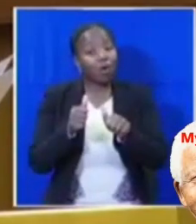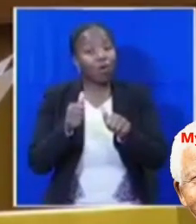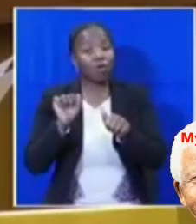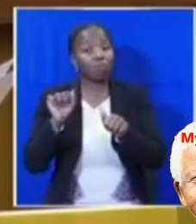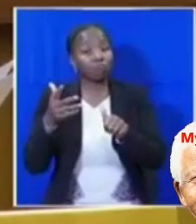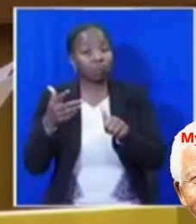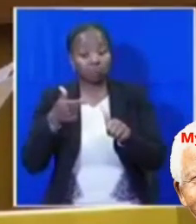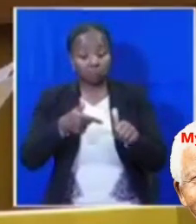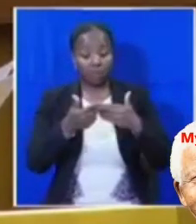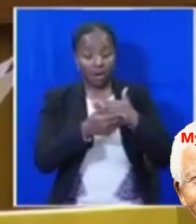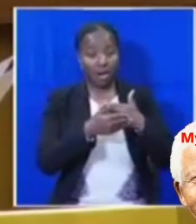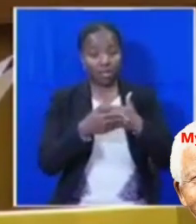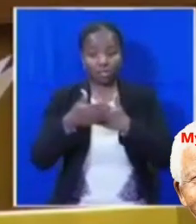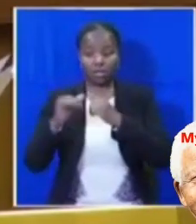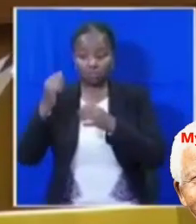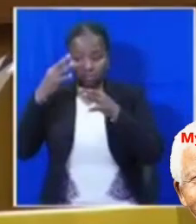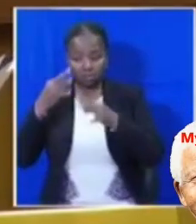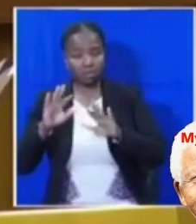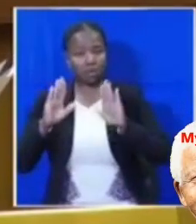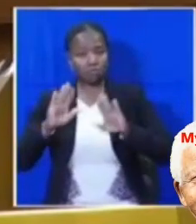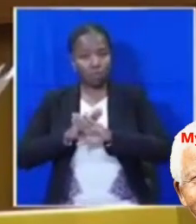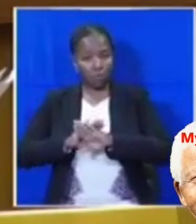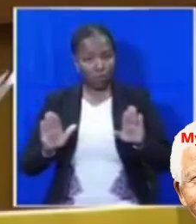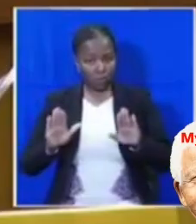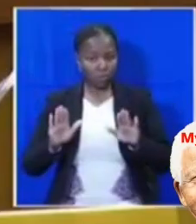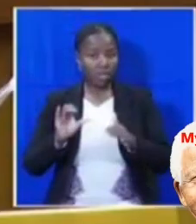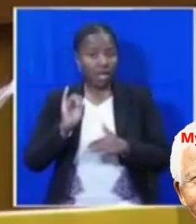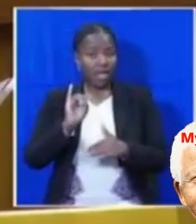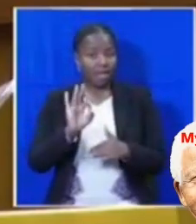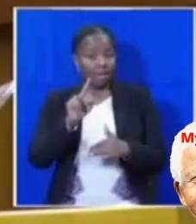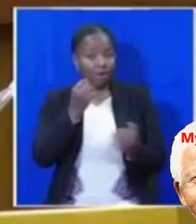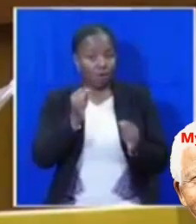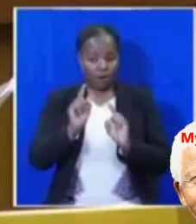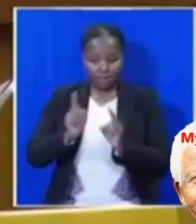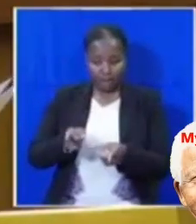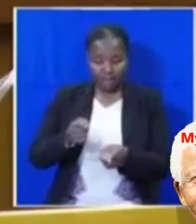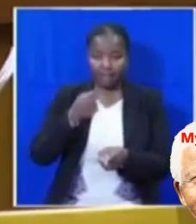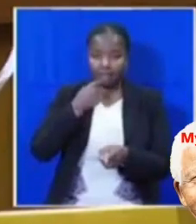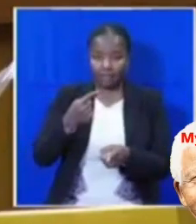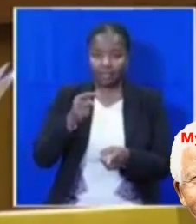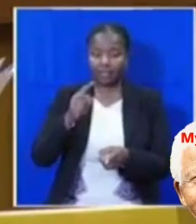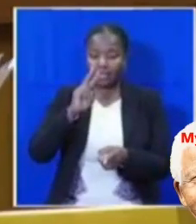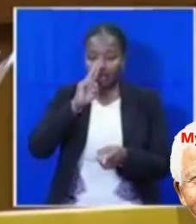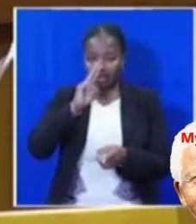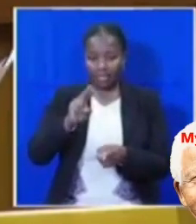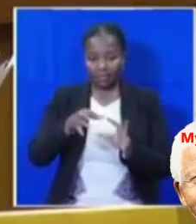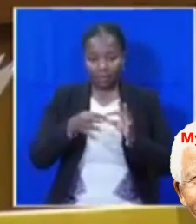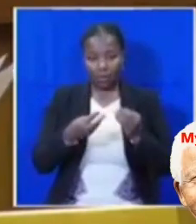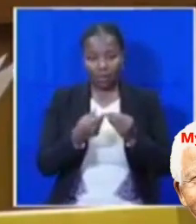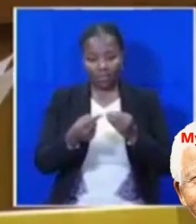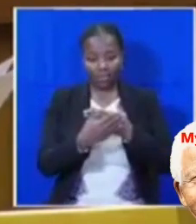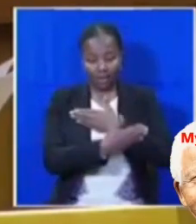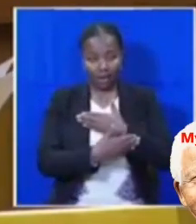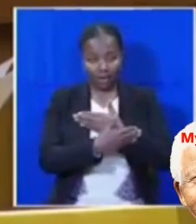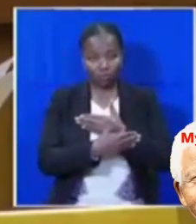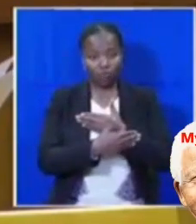immunity of a person or property of a third state, unless the court can first obtain the cooperation of the third state